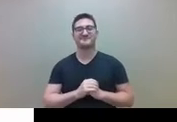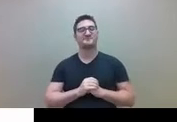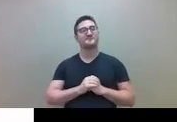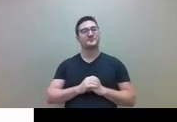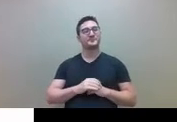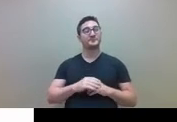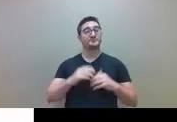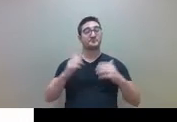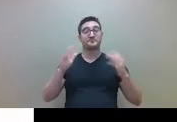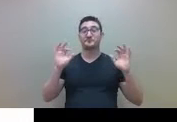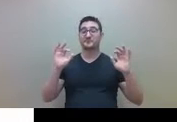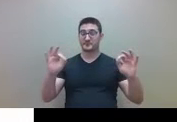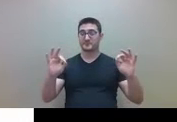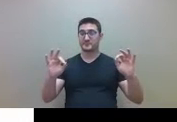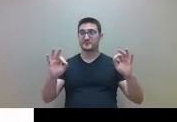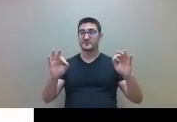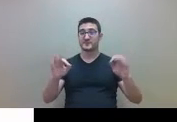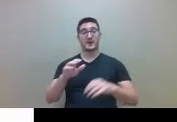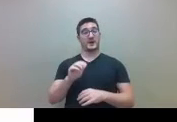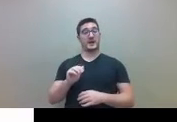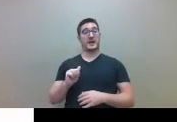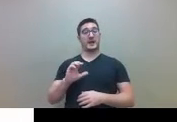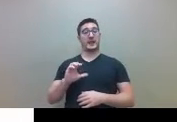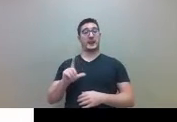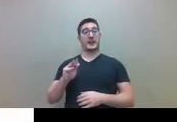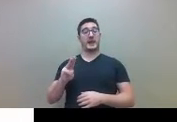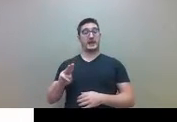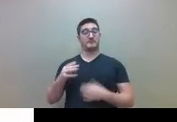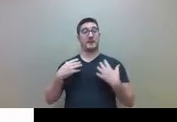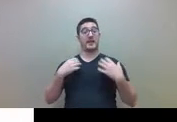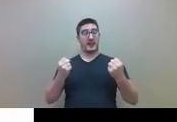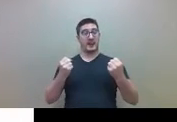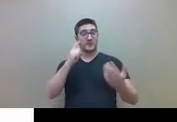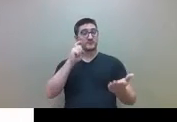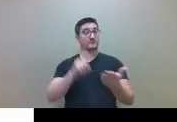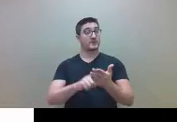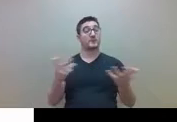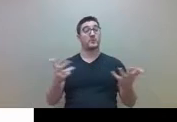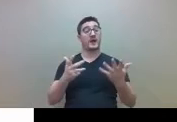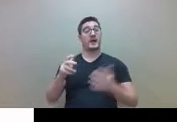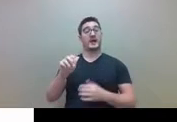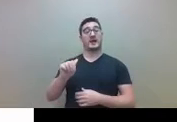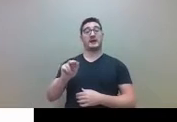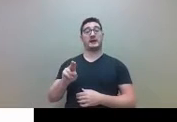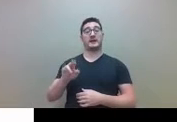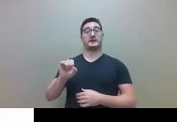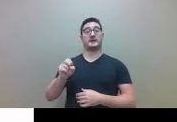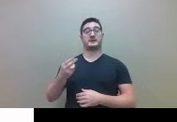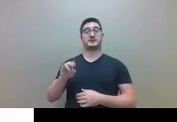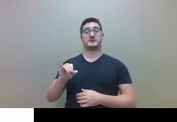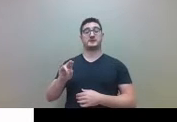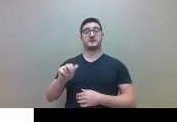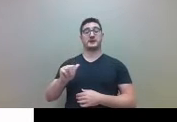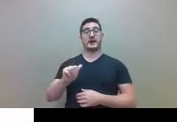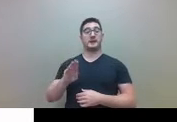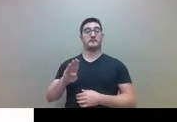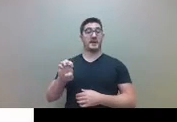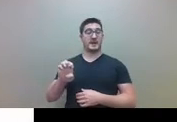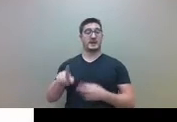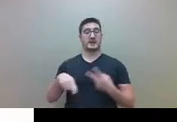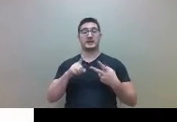So Acclaim Health acknowledges from the lands of the Anishinaabe to the Ottawandaron and